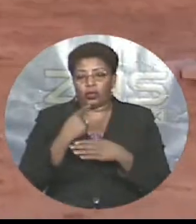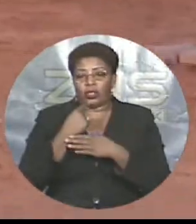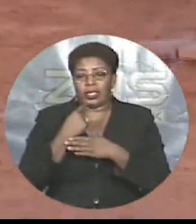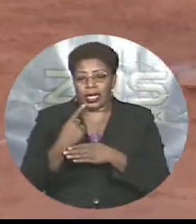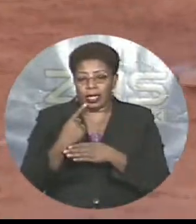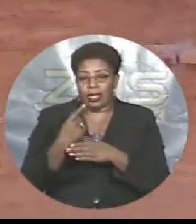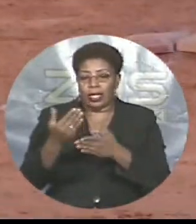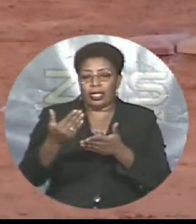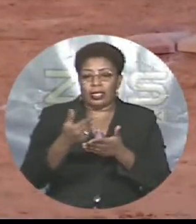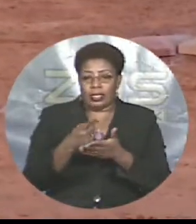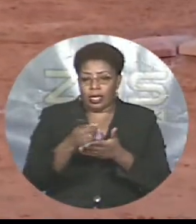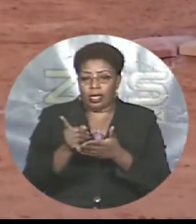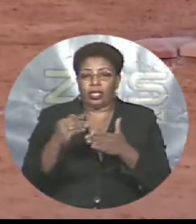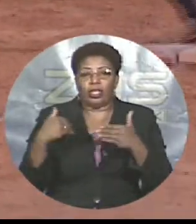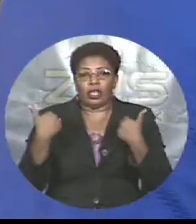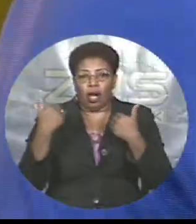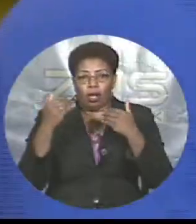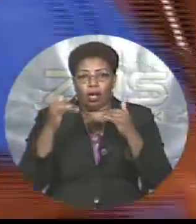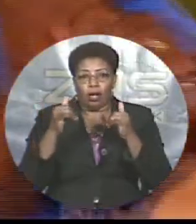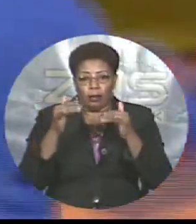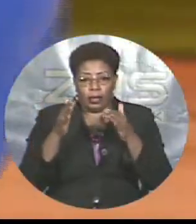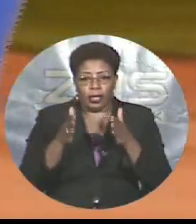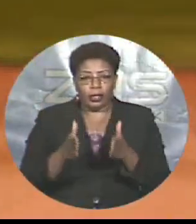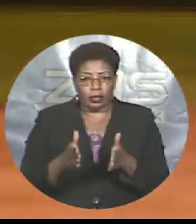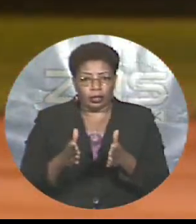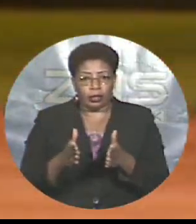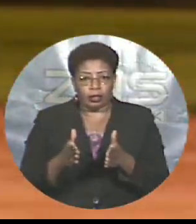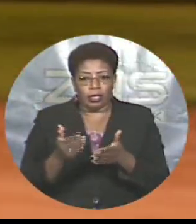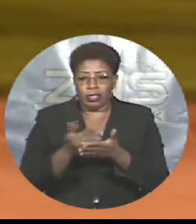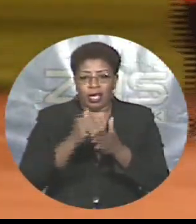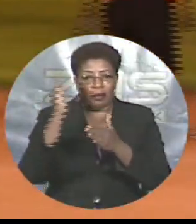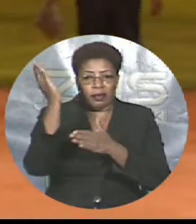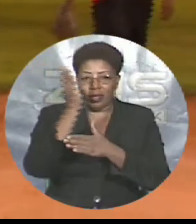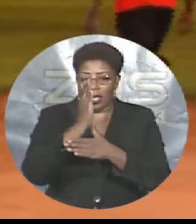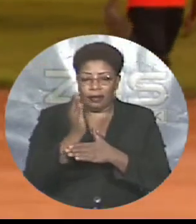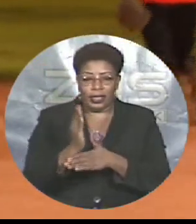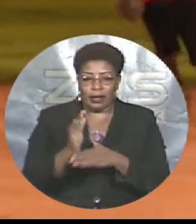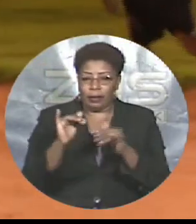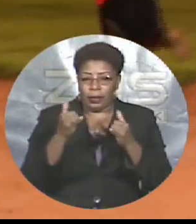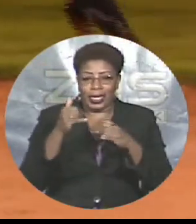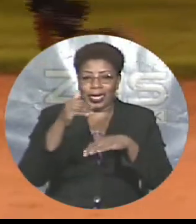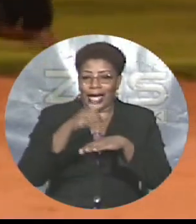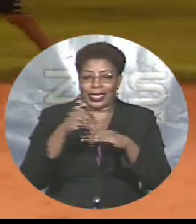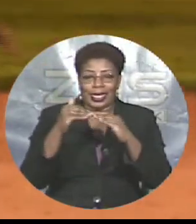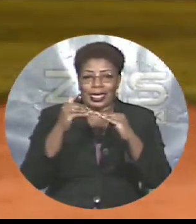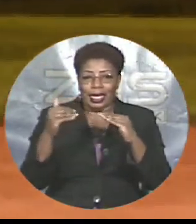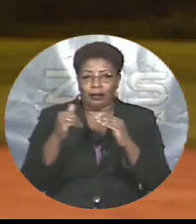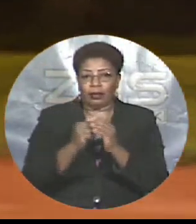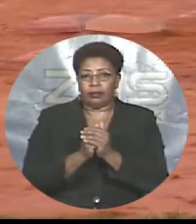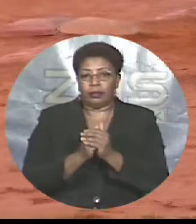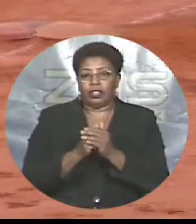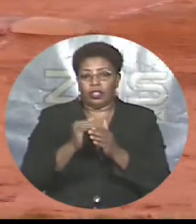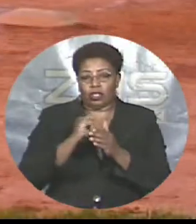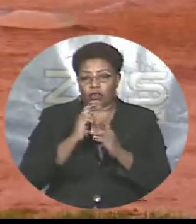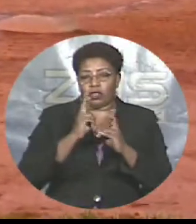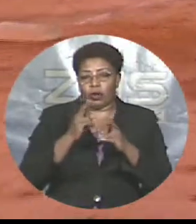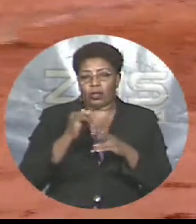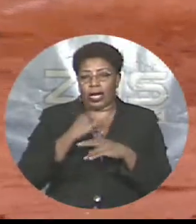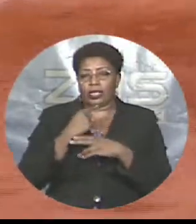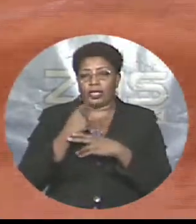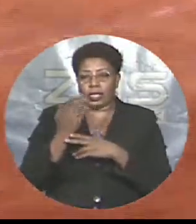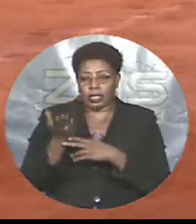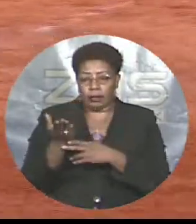some of the young players on this team, because some of them never played at this level? Well, the only thing I can advise them on is to just